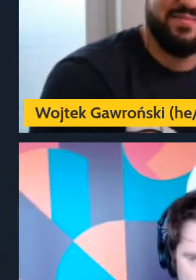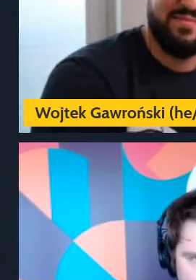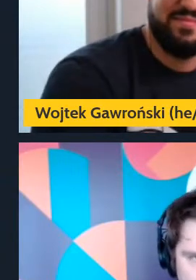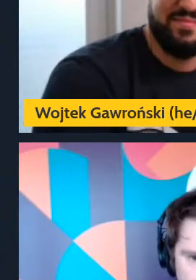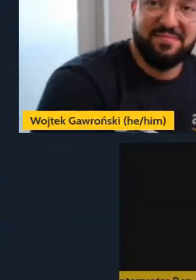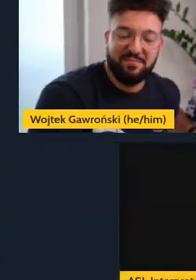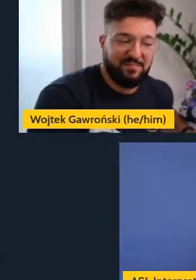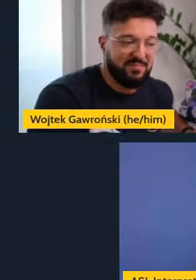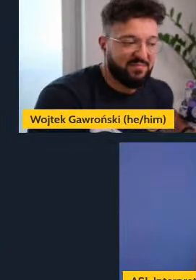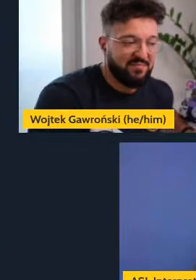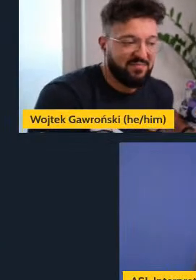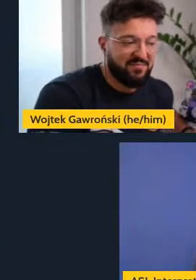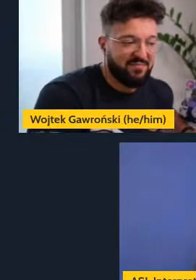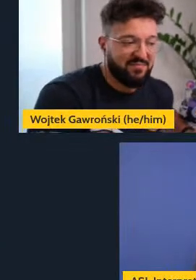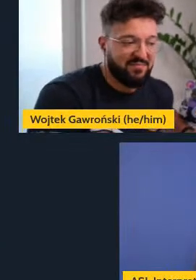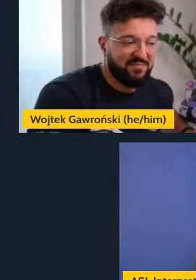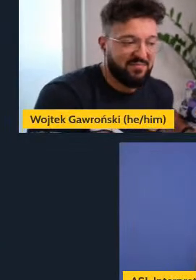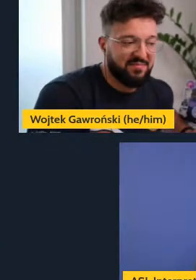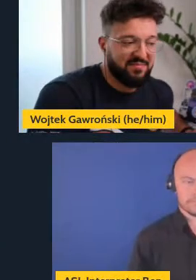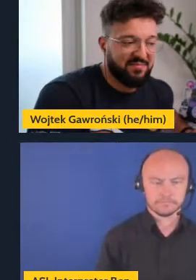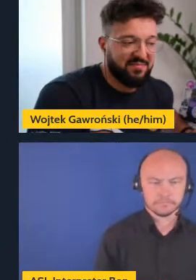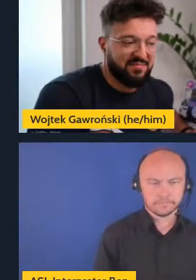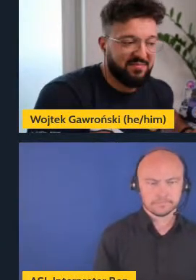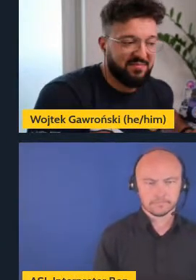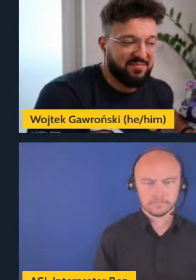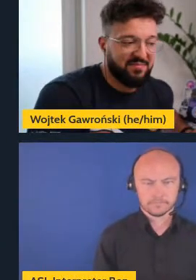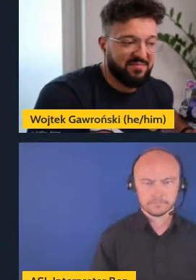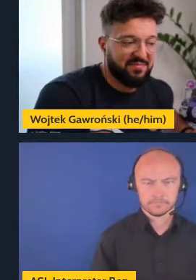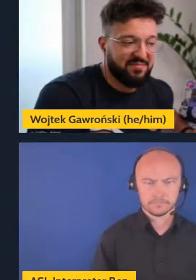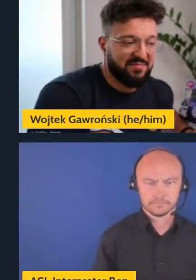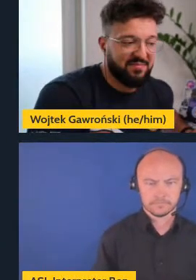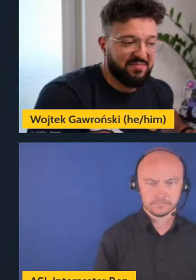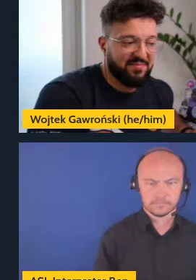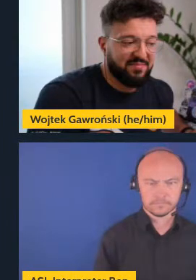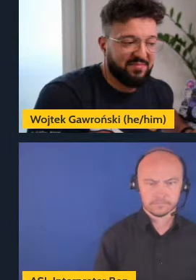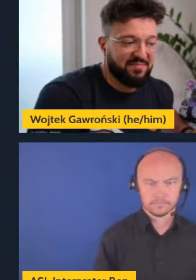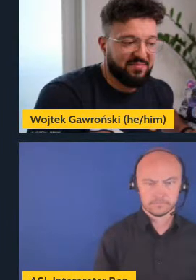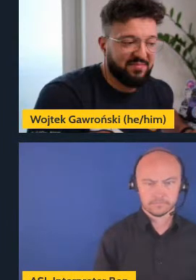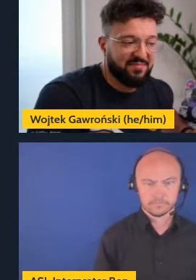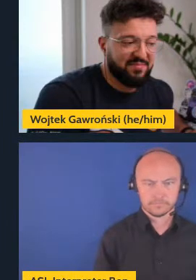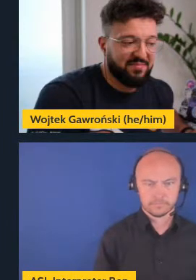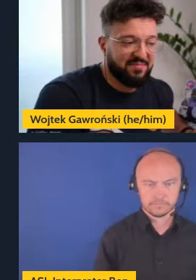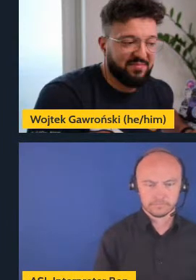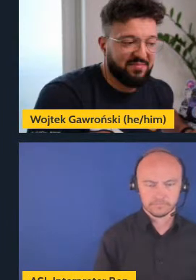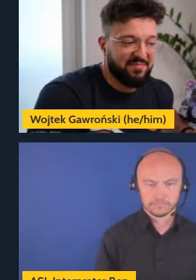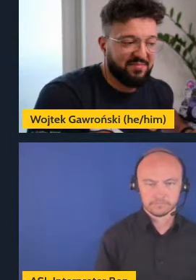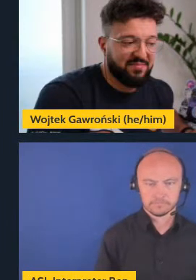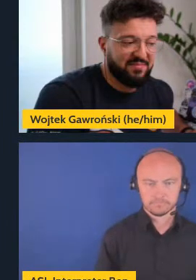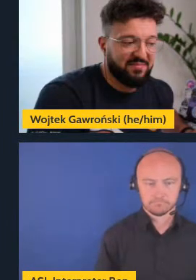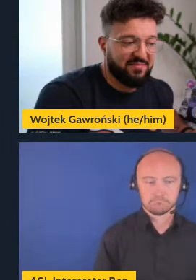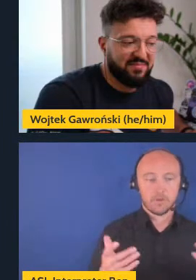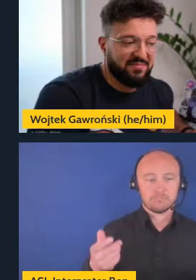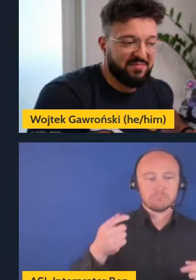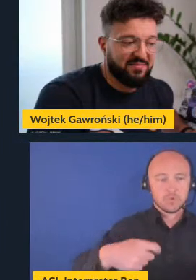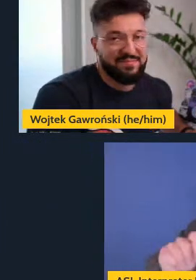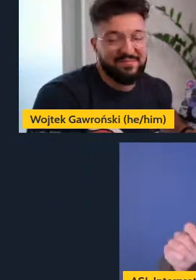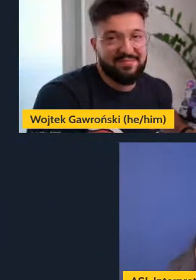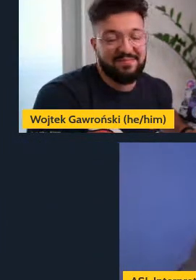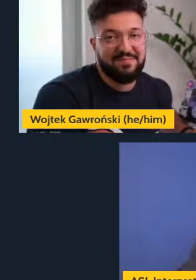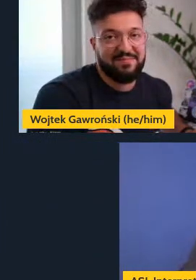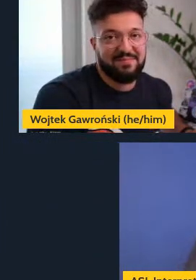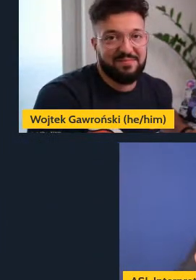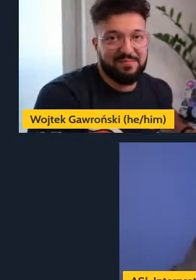to figure out whether that was intentional or something went wrong in the recording. But